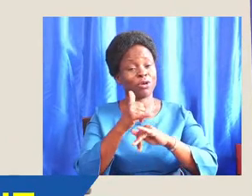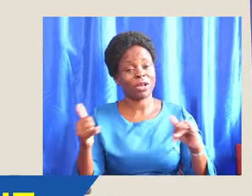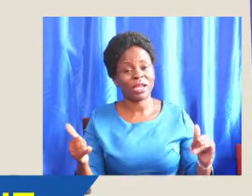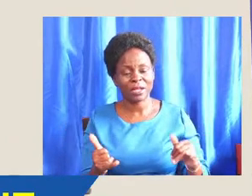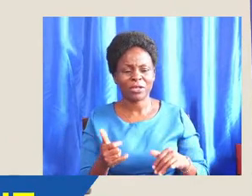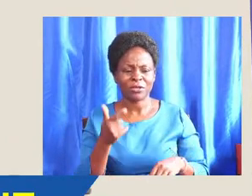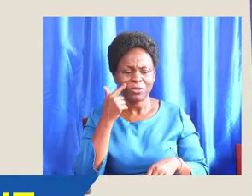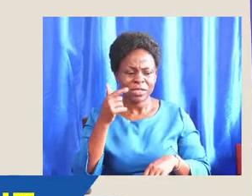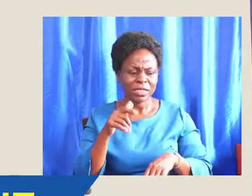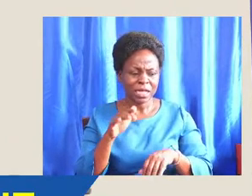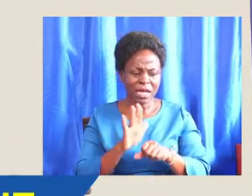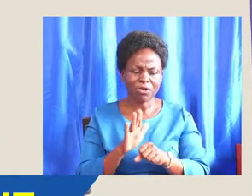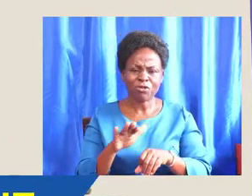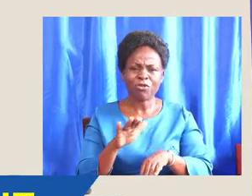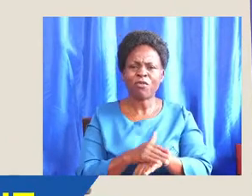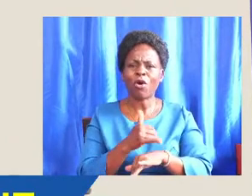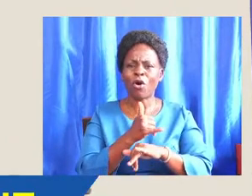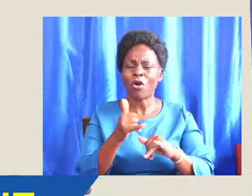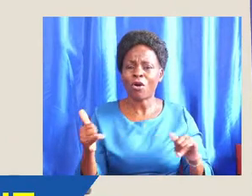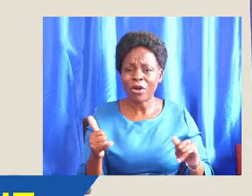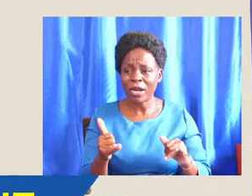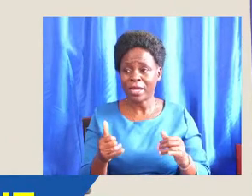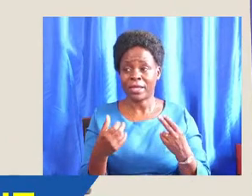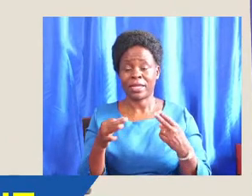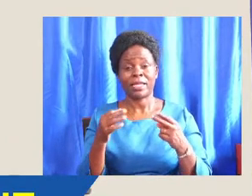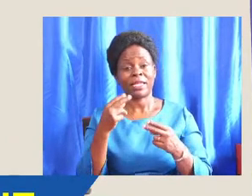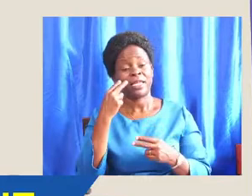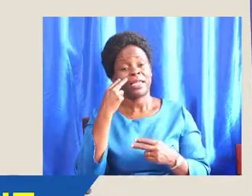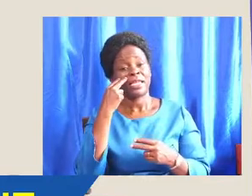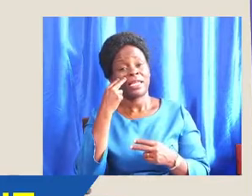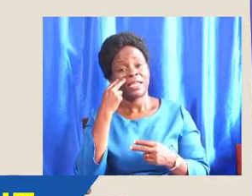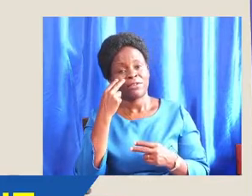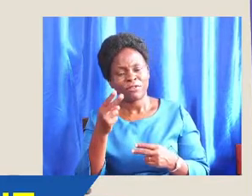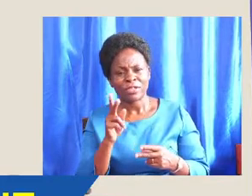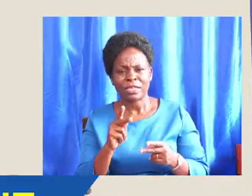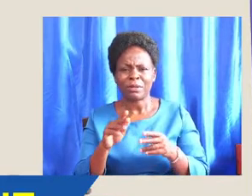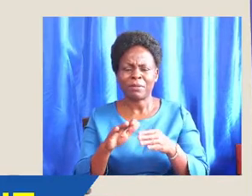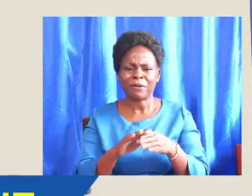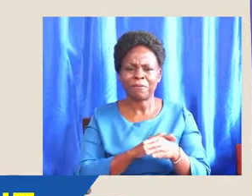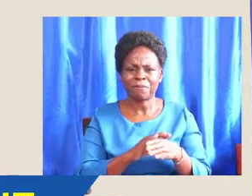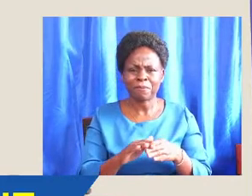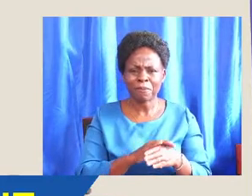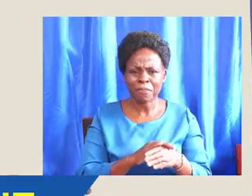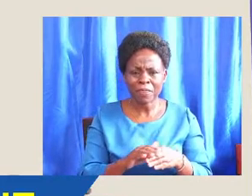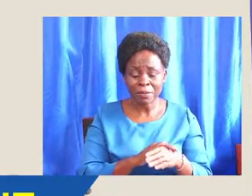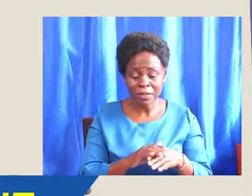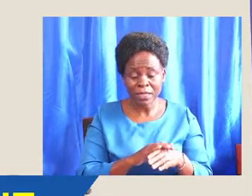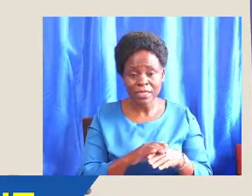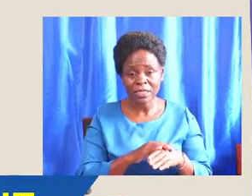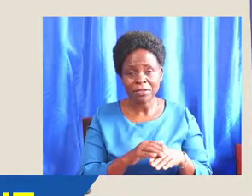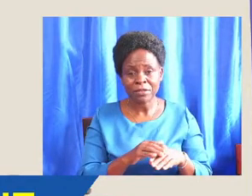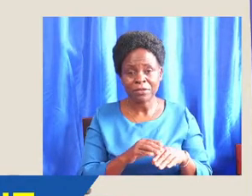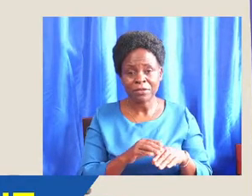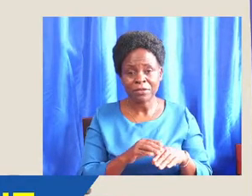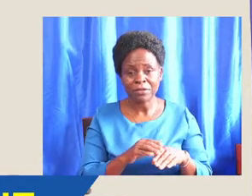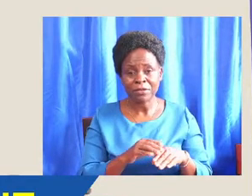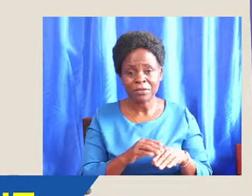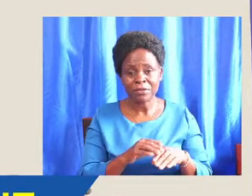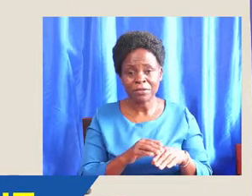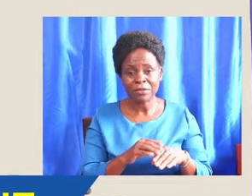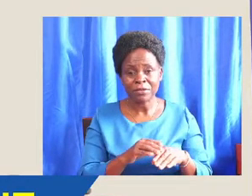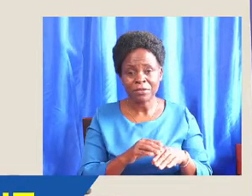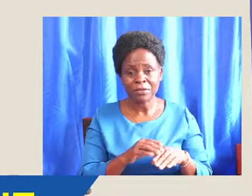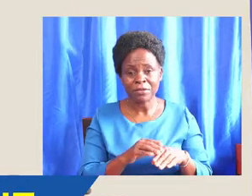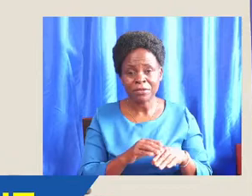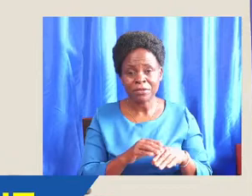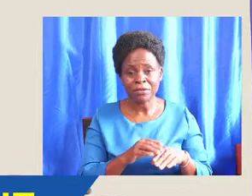a lot of online markets coming on. If you see the traders, most of them are now trading online. We are seeing people have reduced